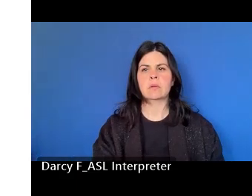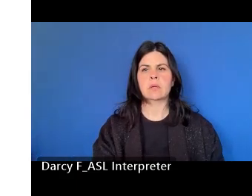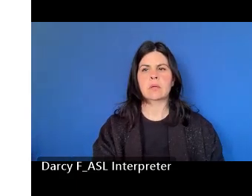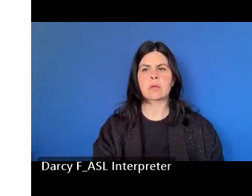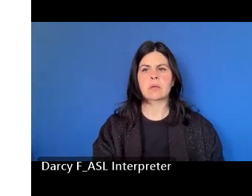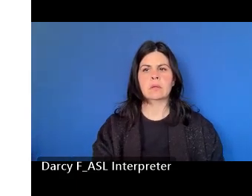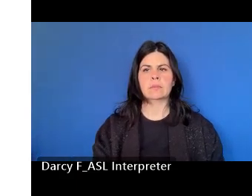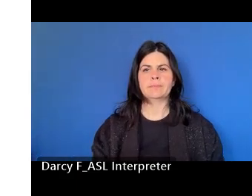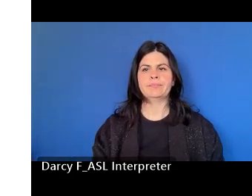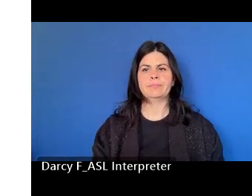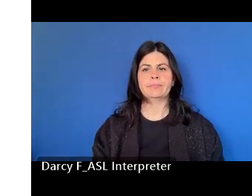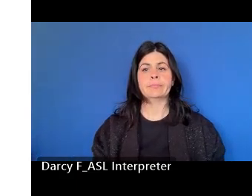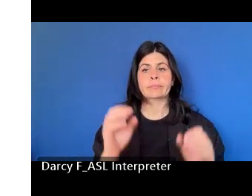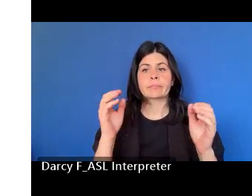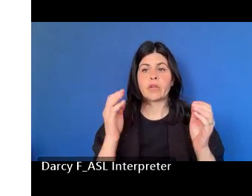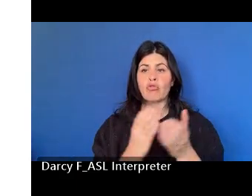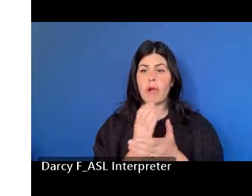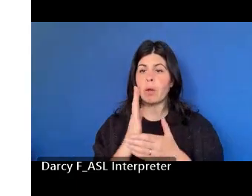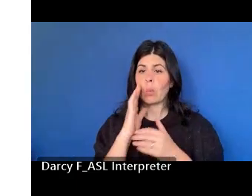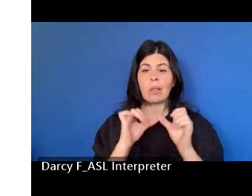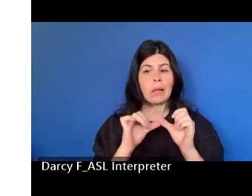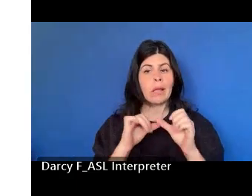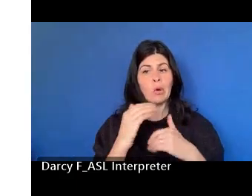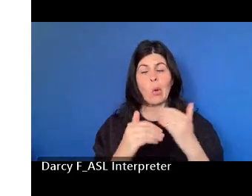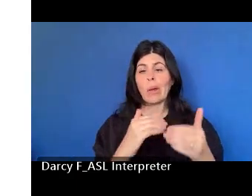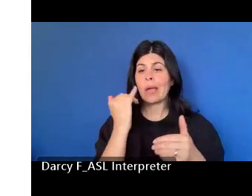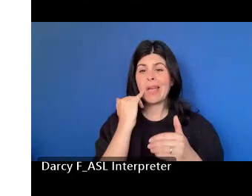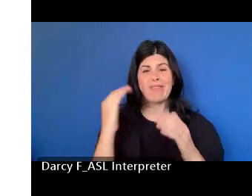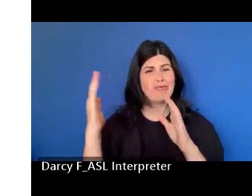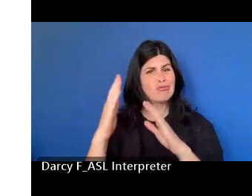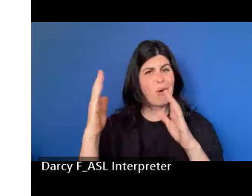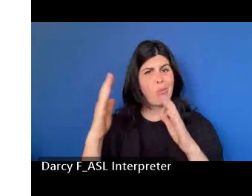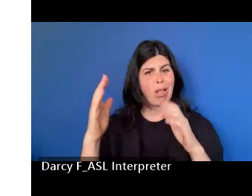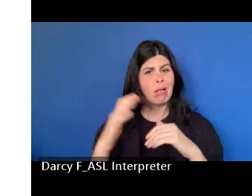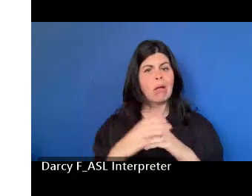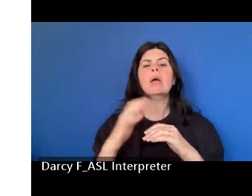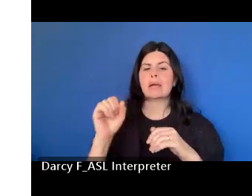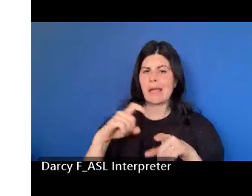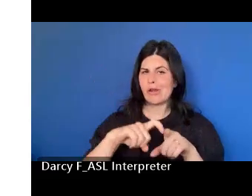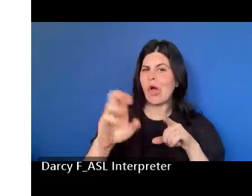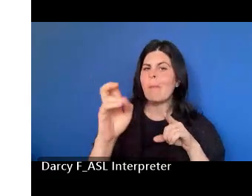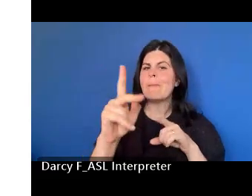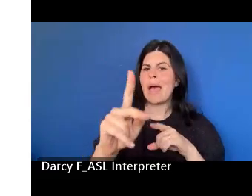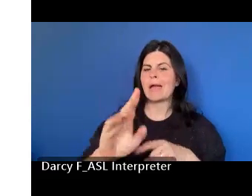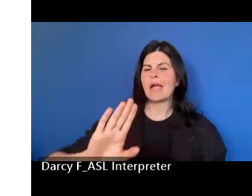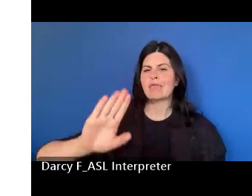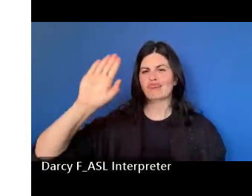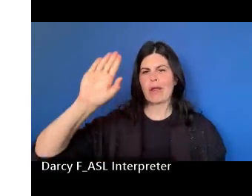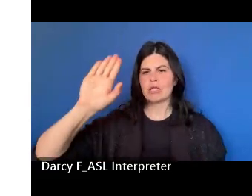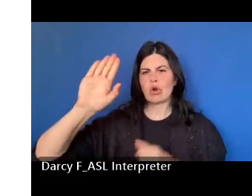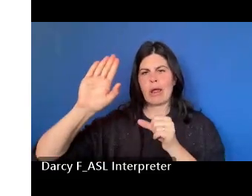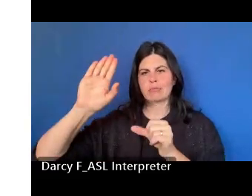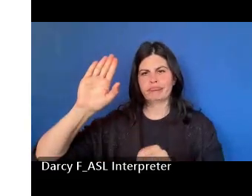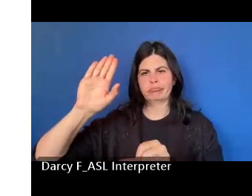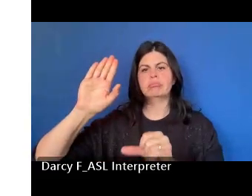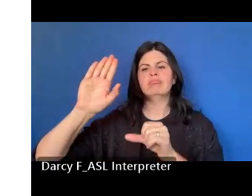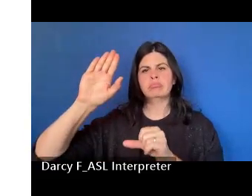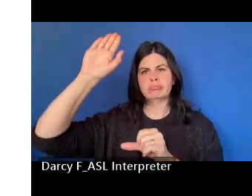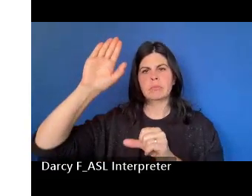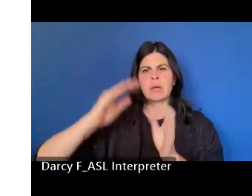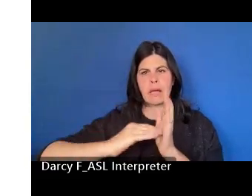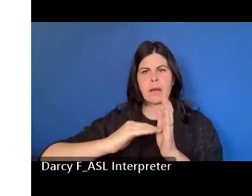All right, we're going to keep going. If you have trouble, you can always call back and raise your hand again, and we'll put you back in the queue.